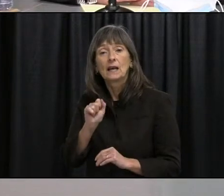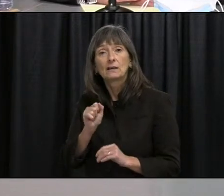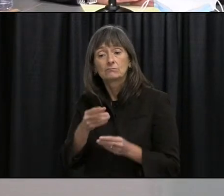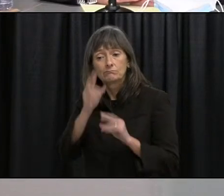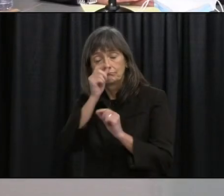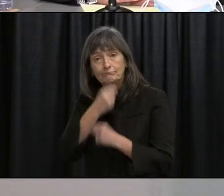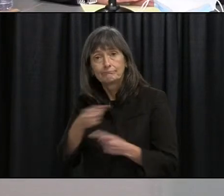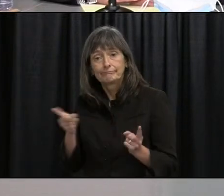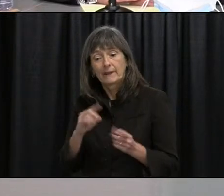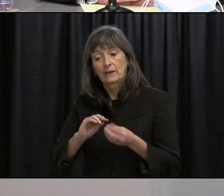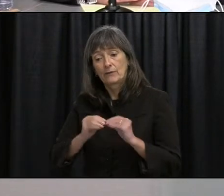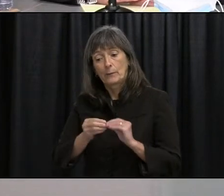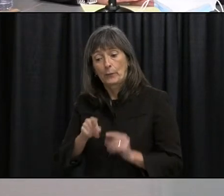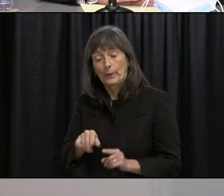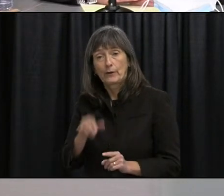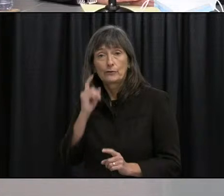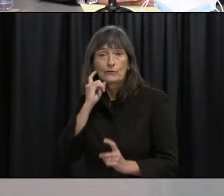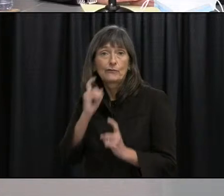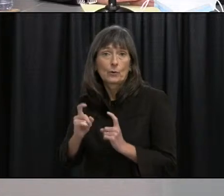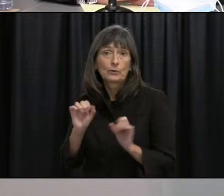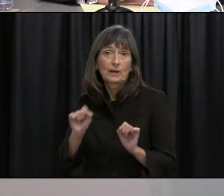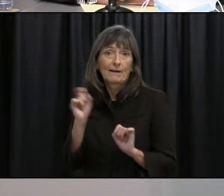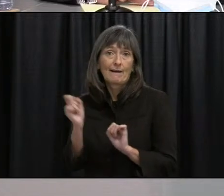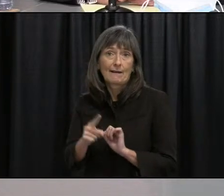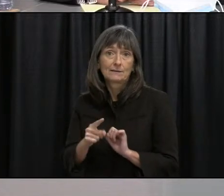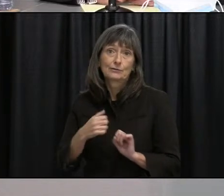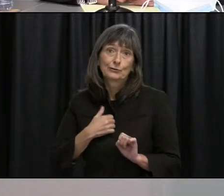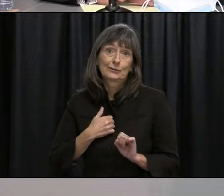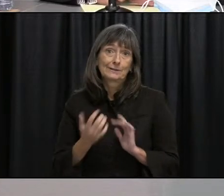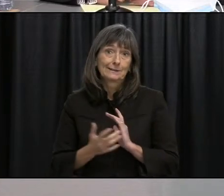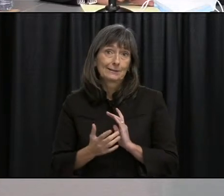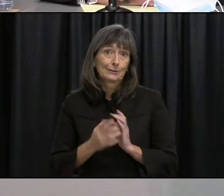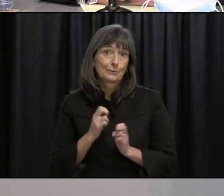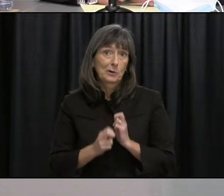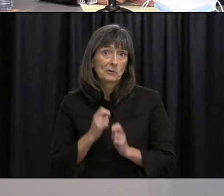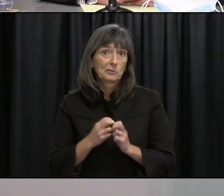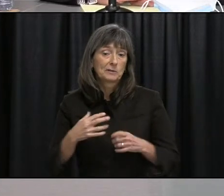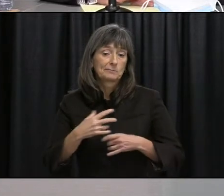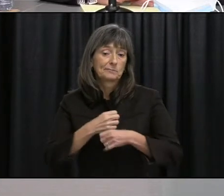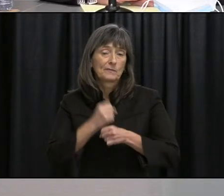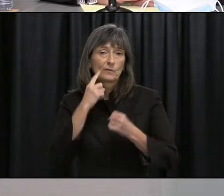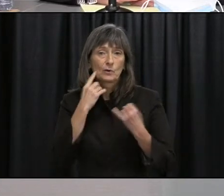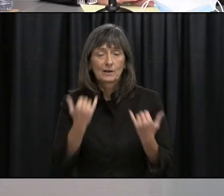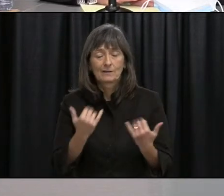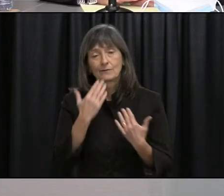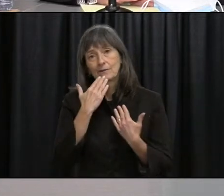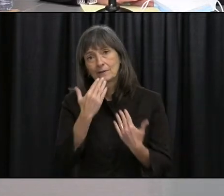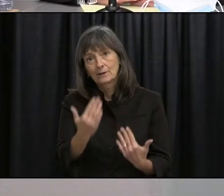once again, sorry about the technical issues. We'll call it a wrap now. Thank you.